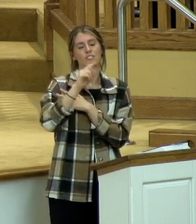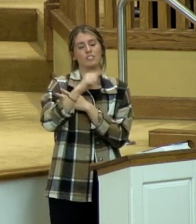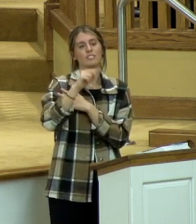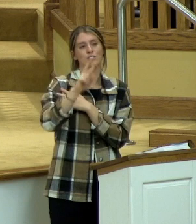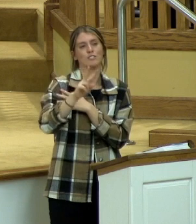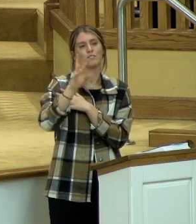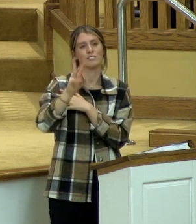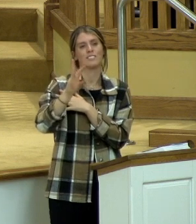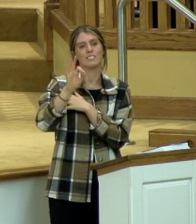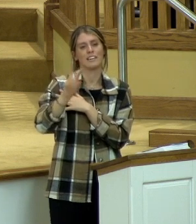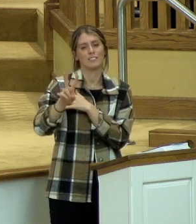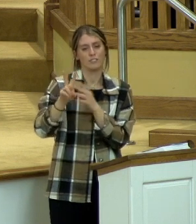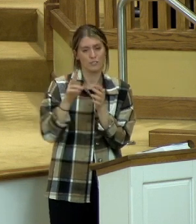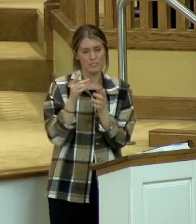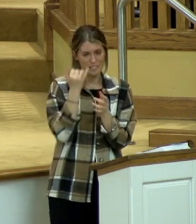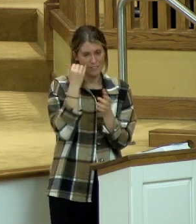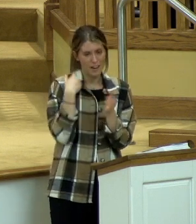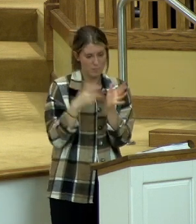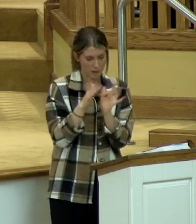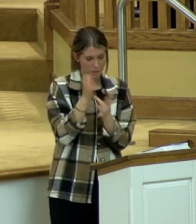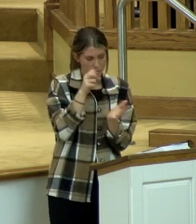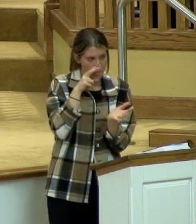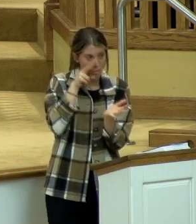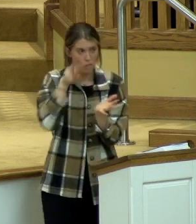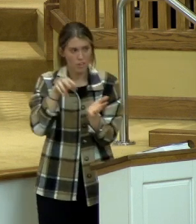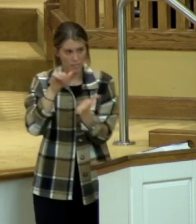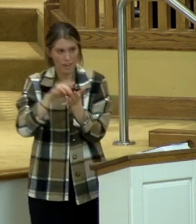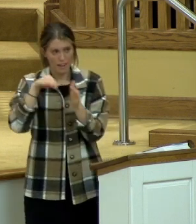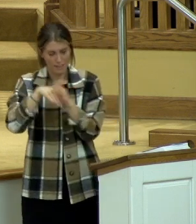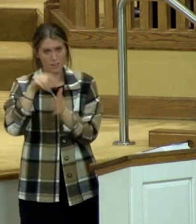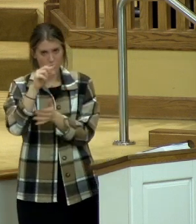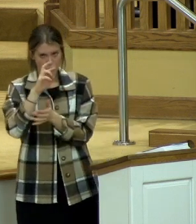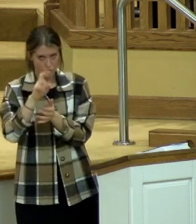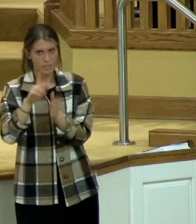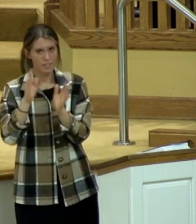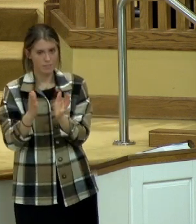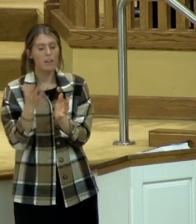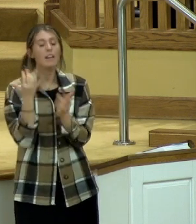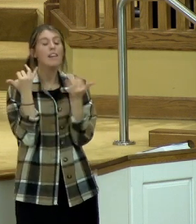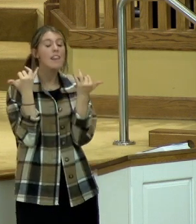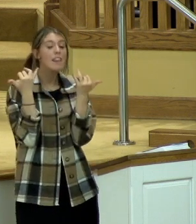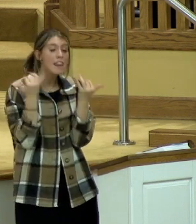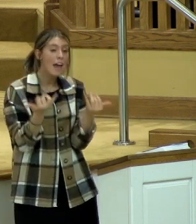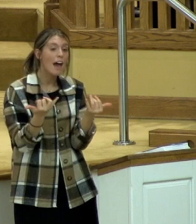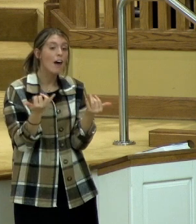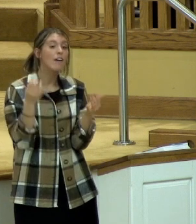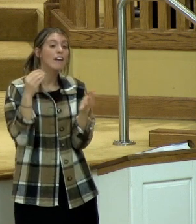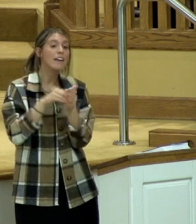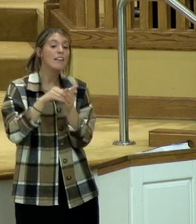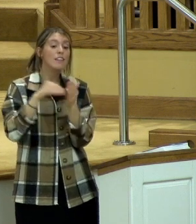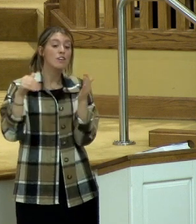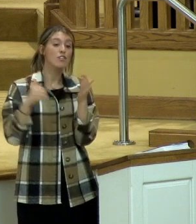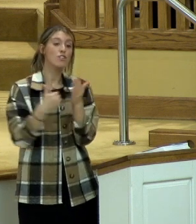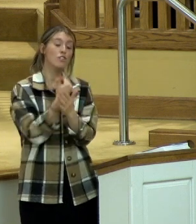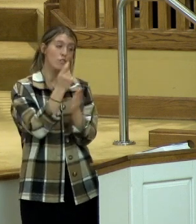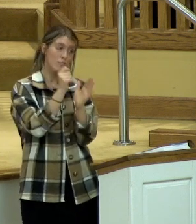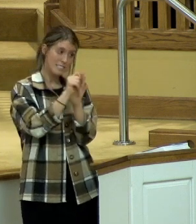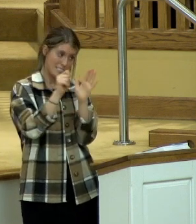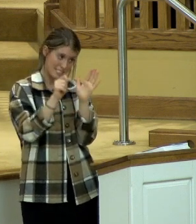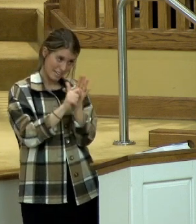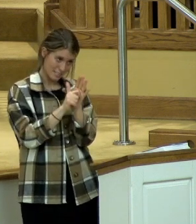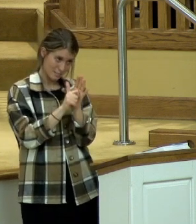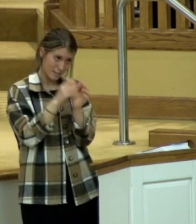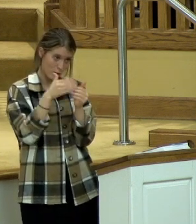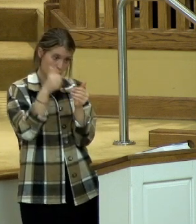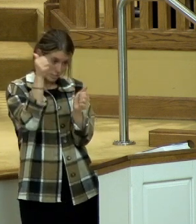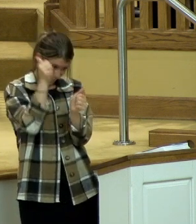G2962, all right? If you have an eSword Bible, you can look that up. Now, in the New Testament,